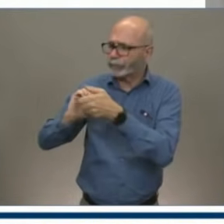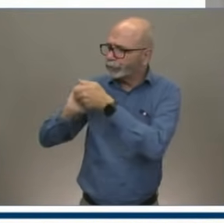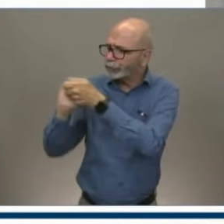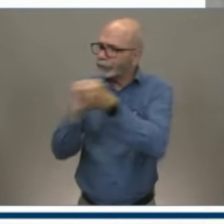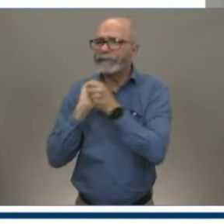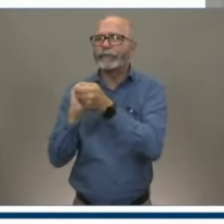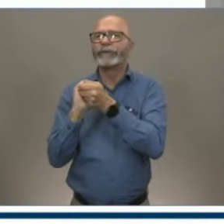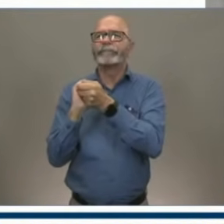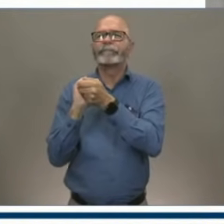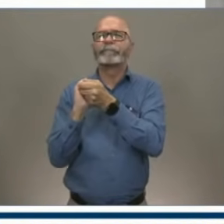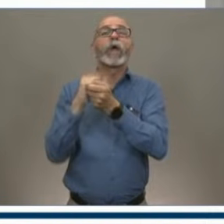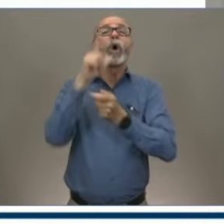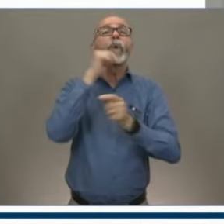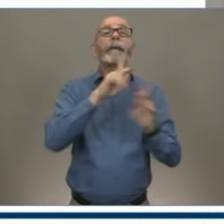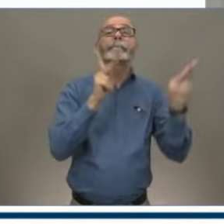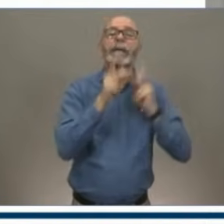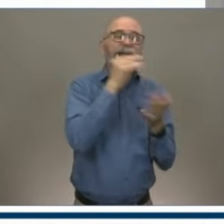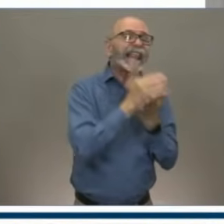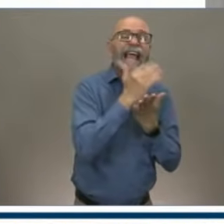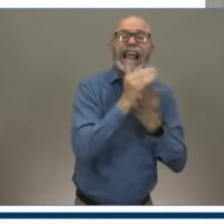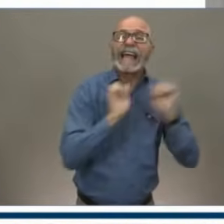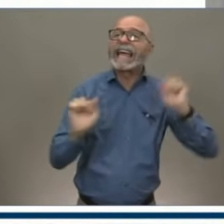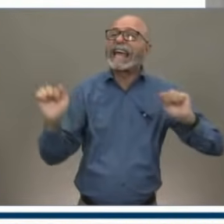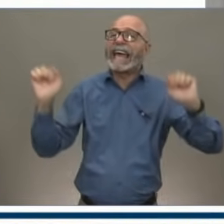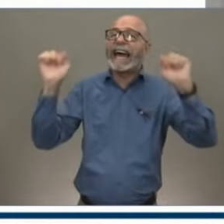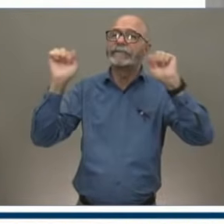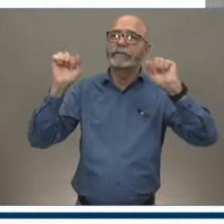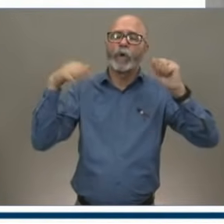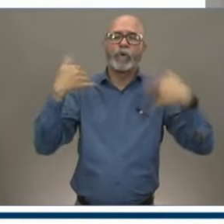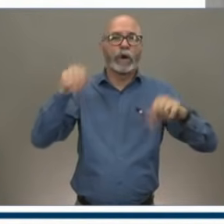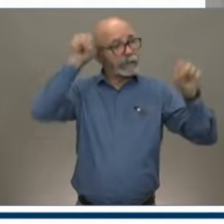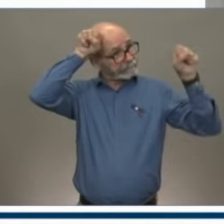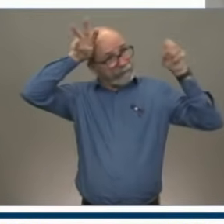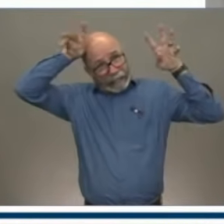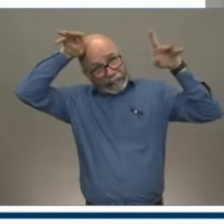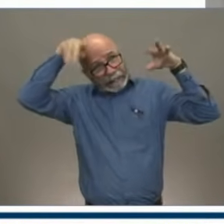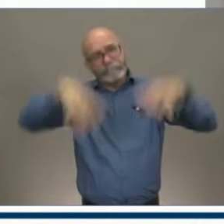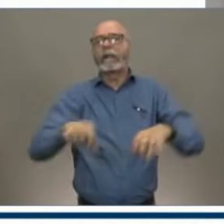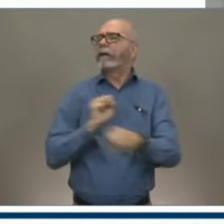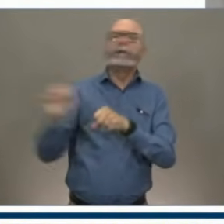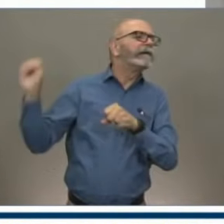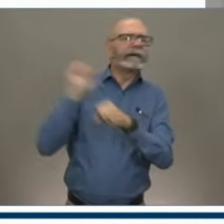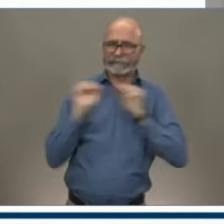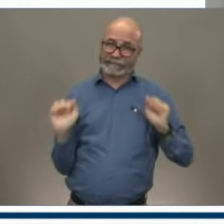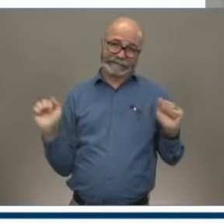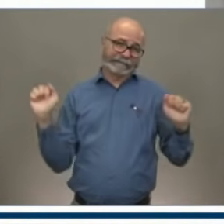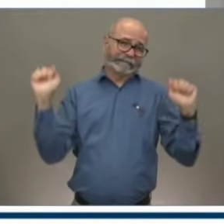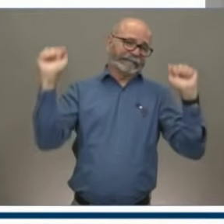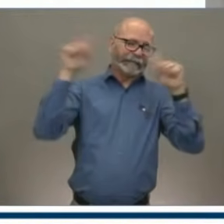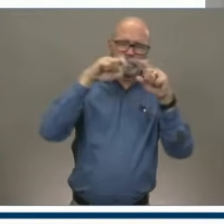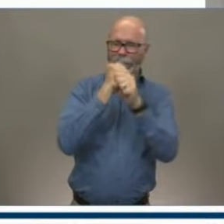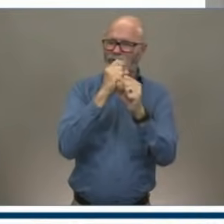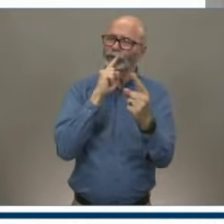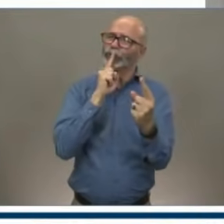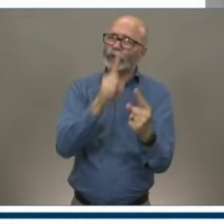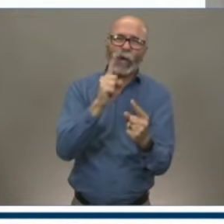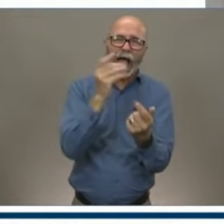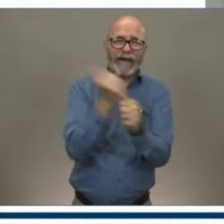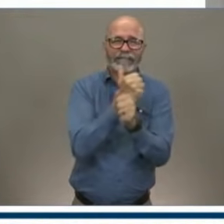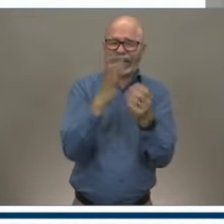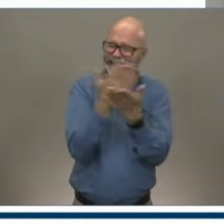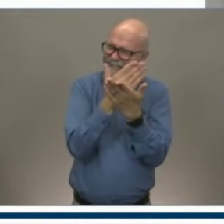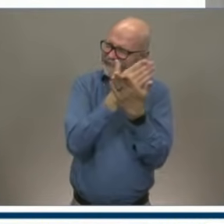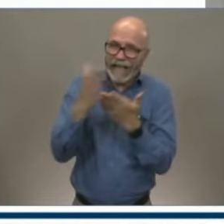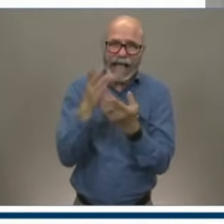staff. You have been working tirelessly to keep our schools safe. Your work is always important, but it's critical during